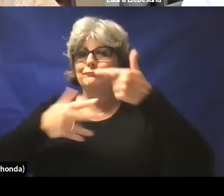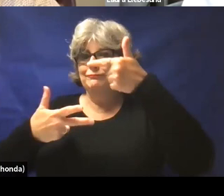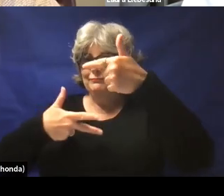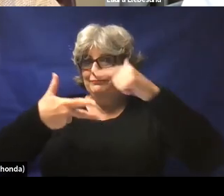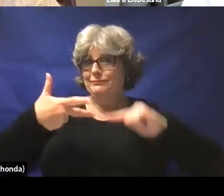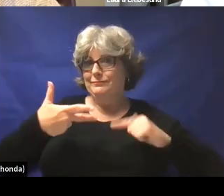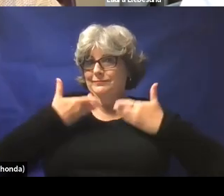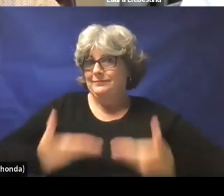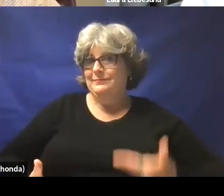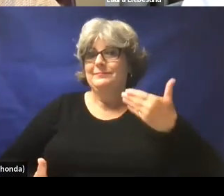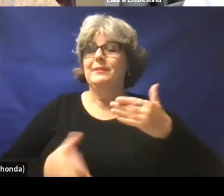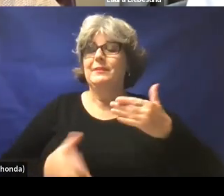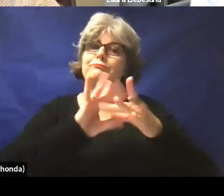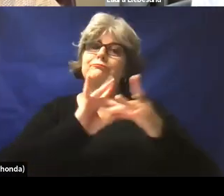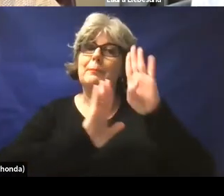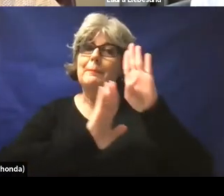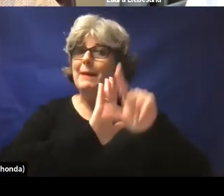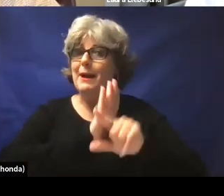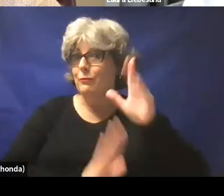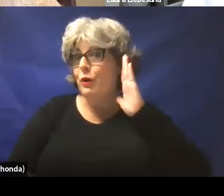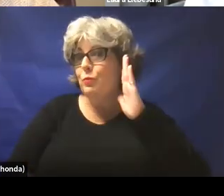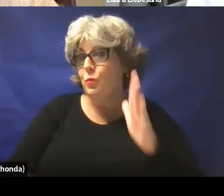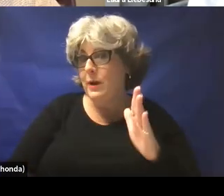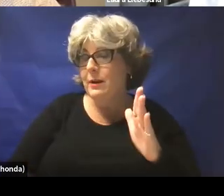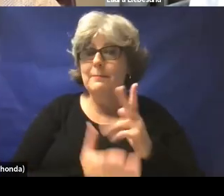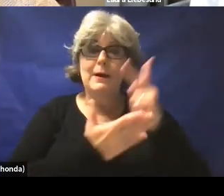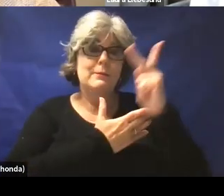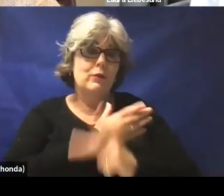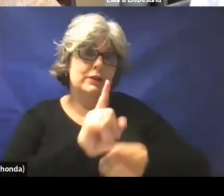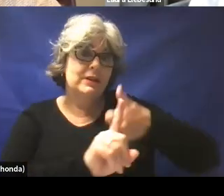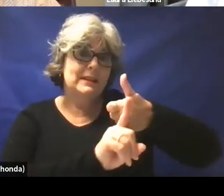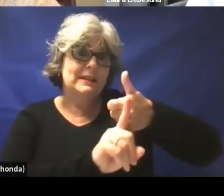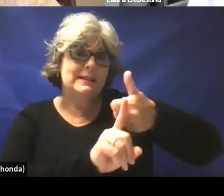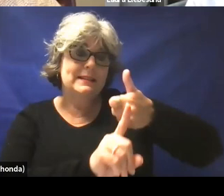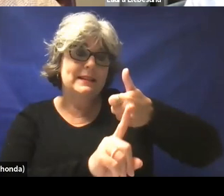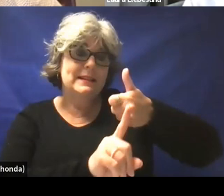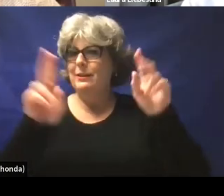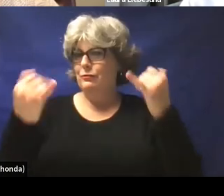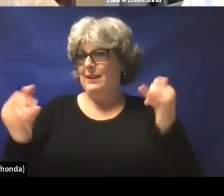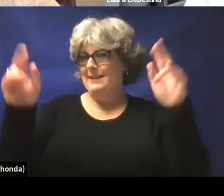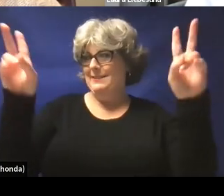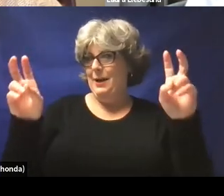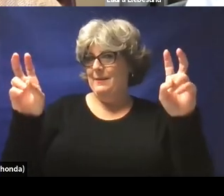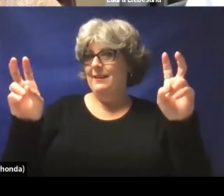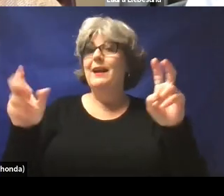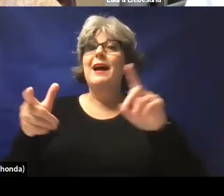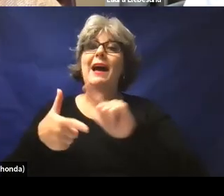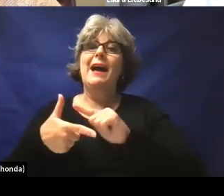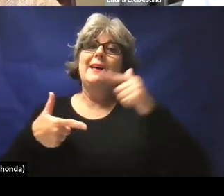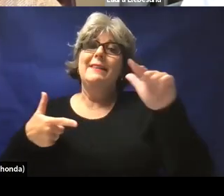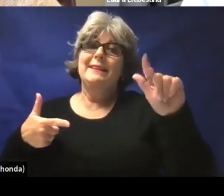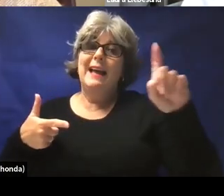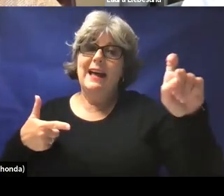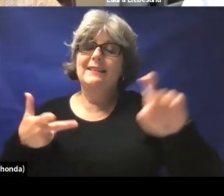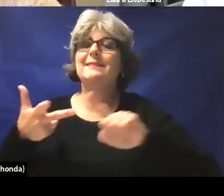I'll start off giving a little bit of background about the project and about our topic before I pass it on to Alex and then on to Laura.